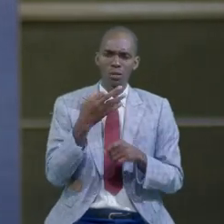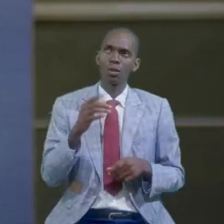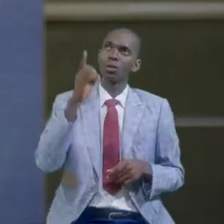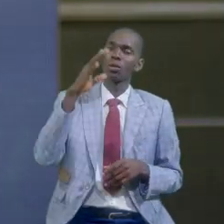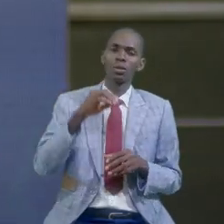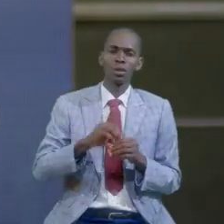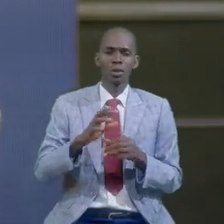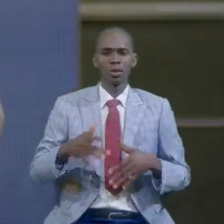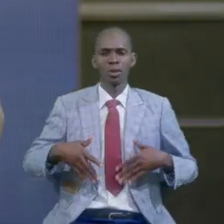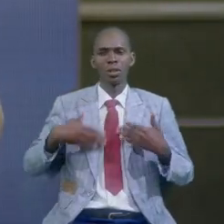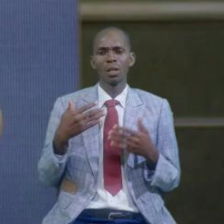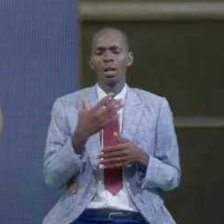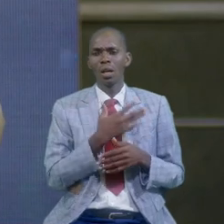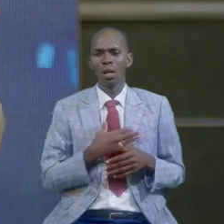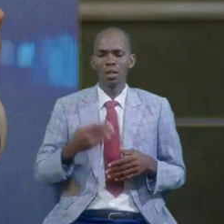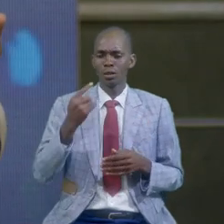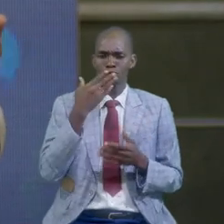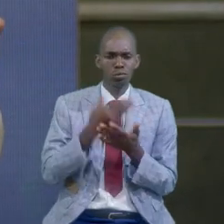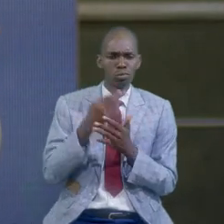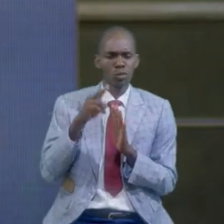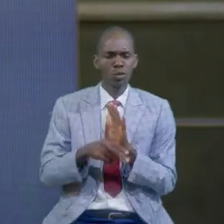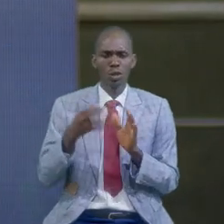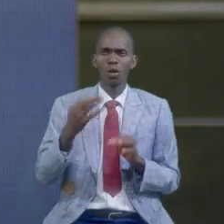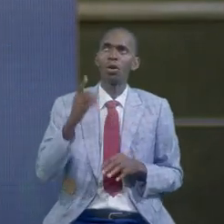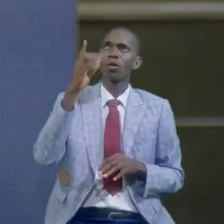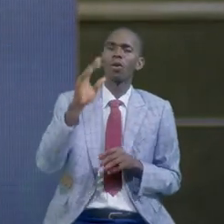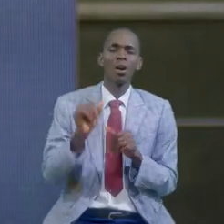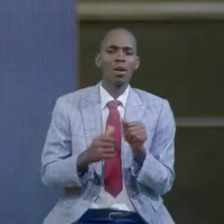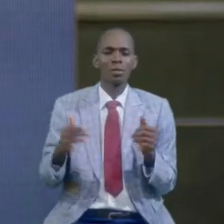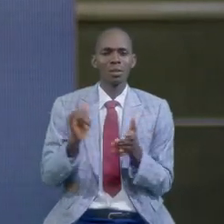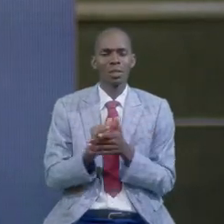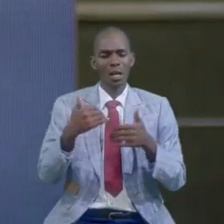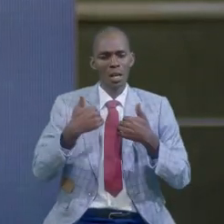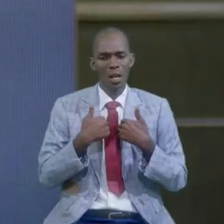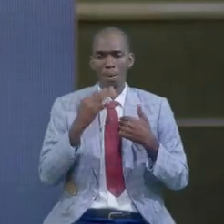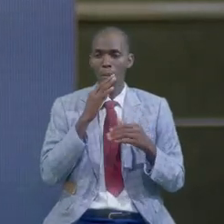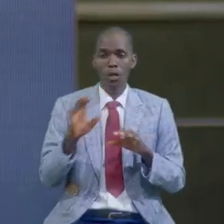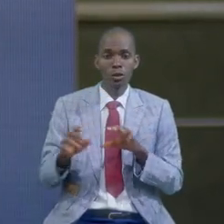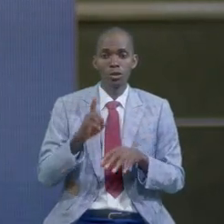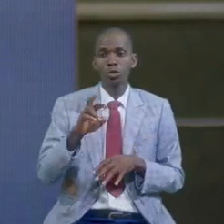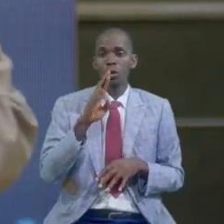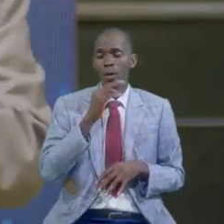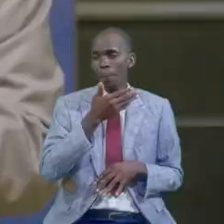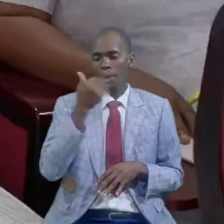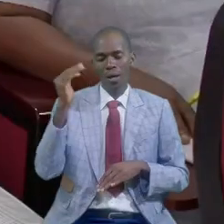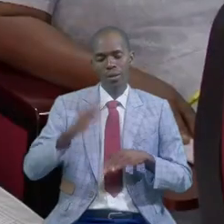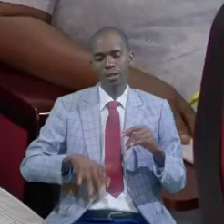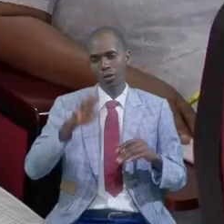things, the goodness of God, everything that has been done. You are better than your